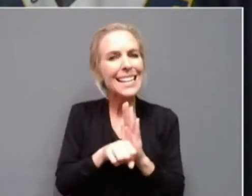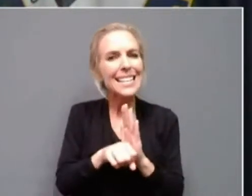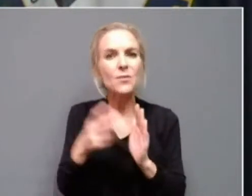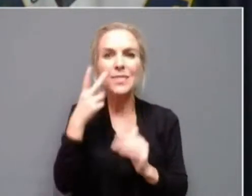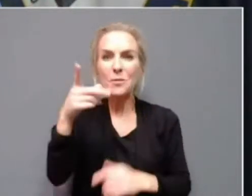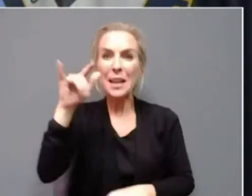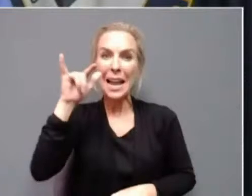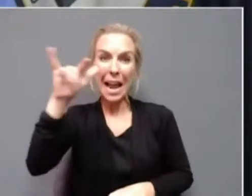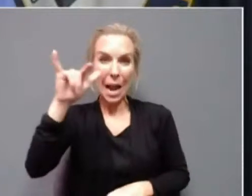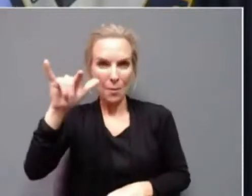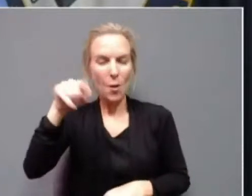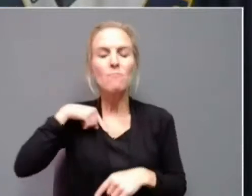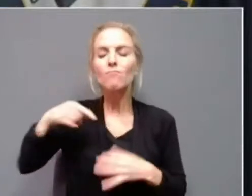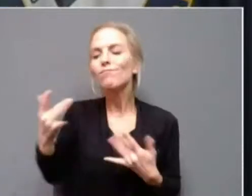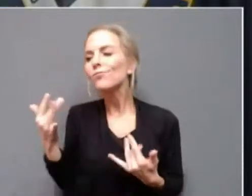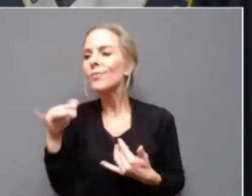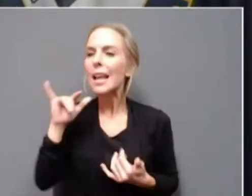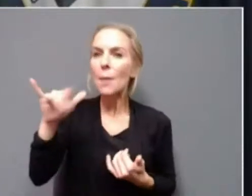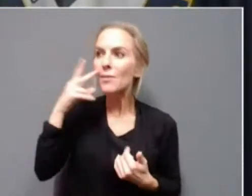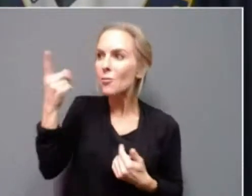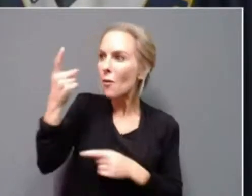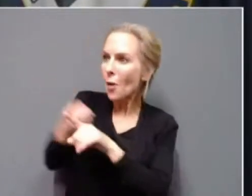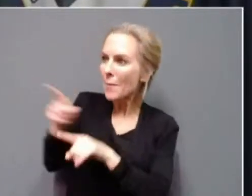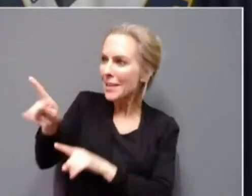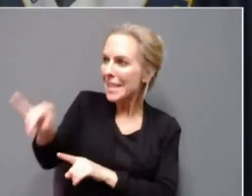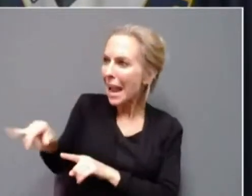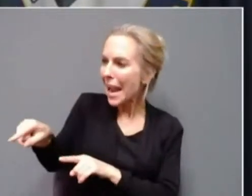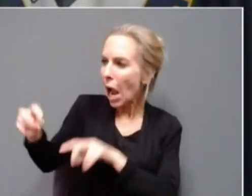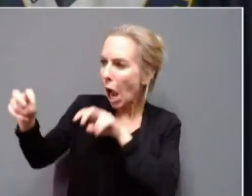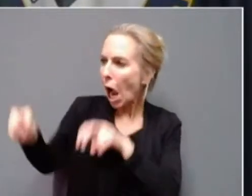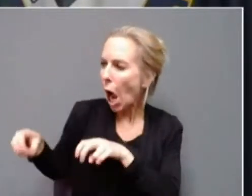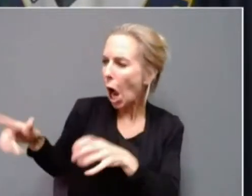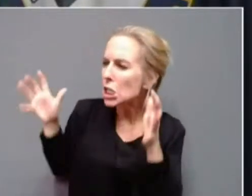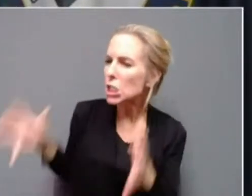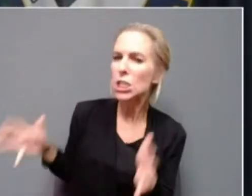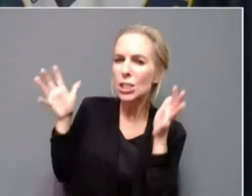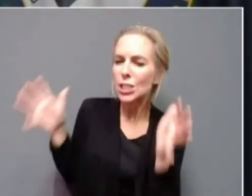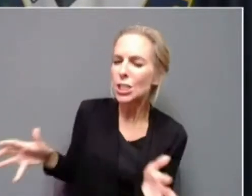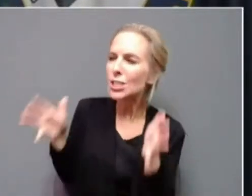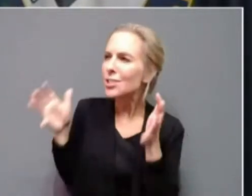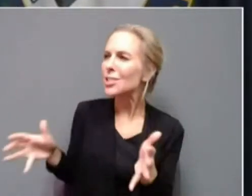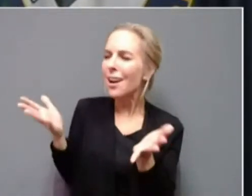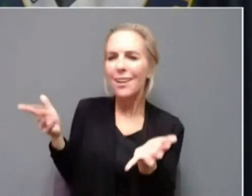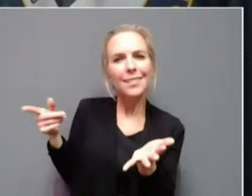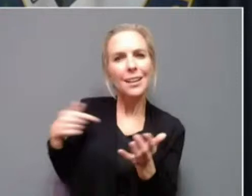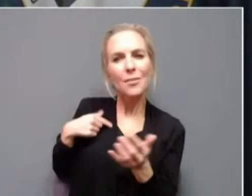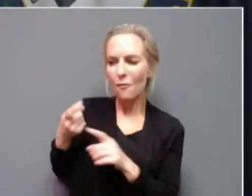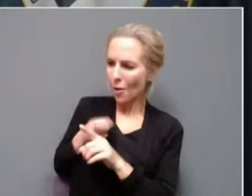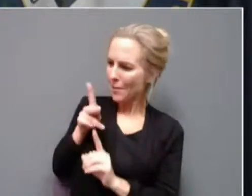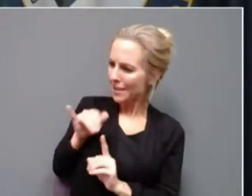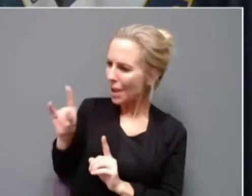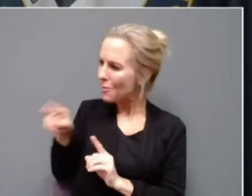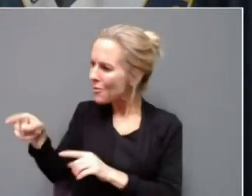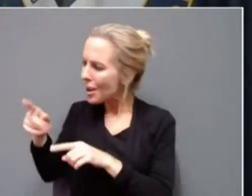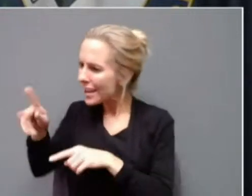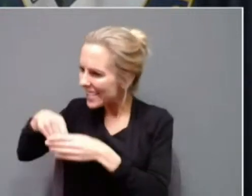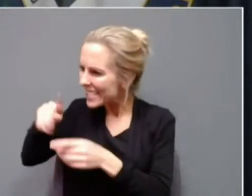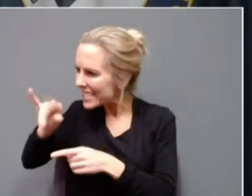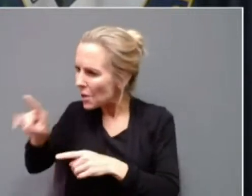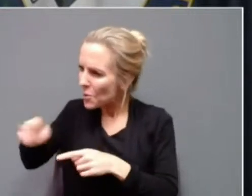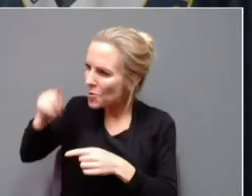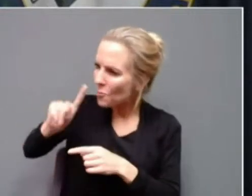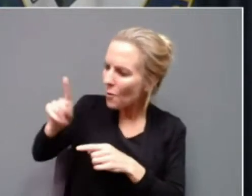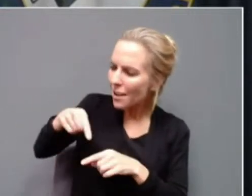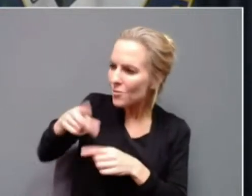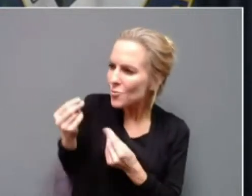home from somewhere and they're from Kentucky, oh my goodness, you sit down, you talk about where we've been, but most especially